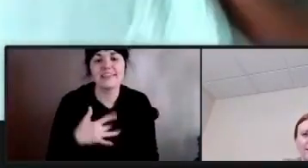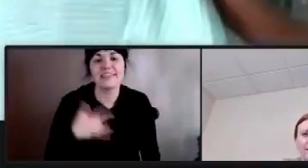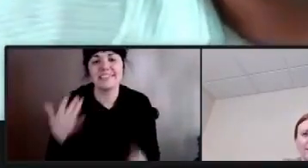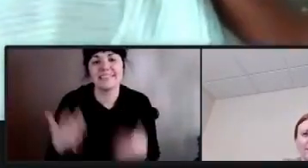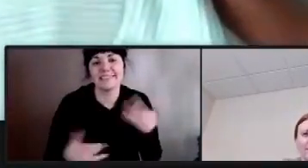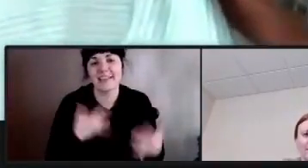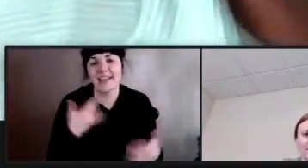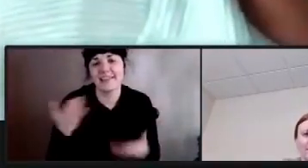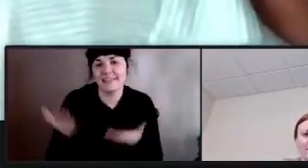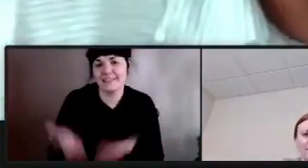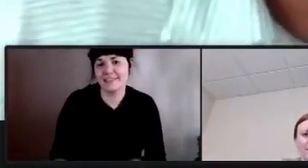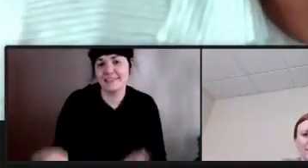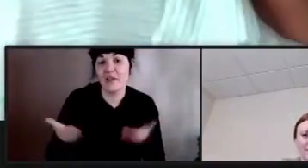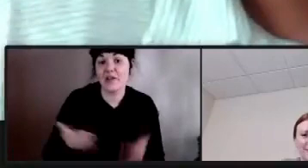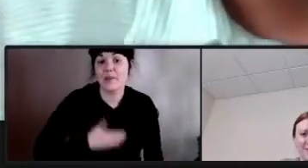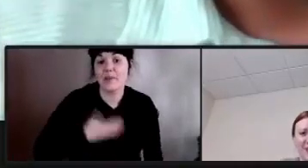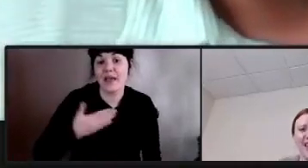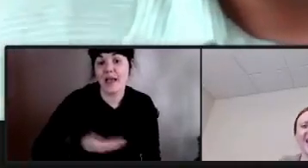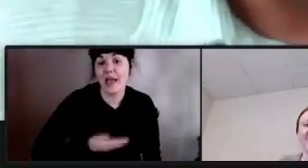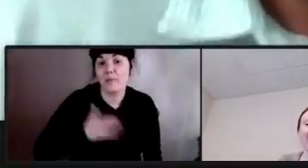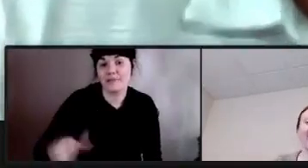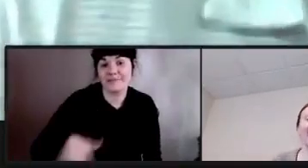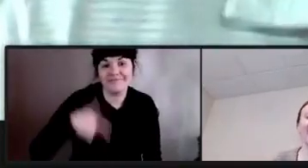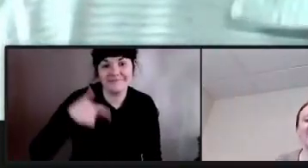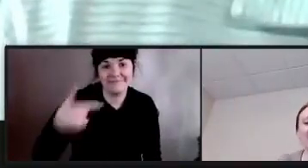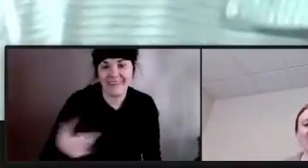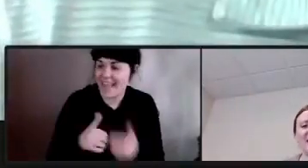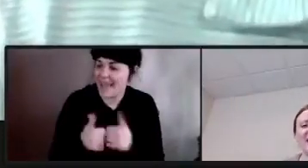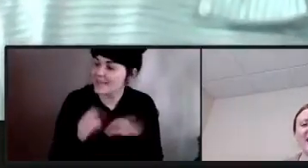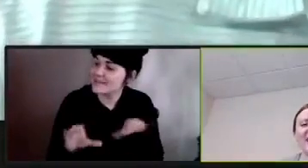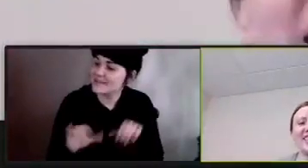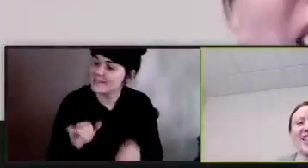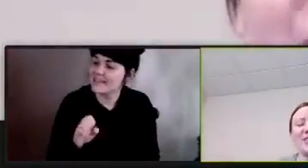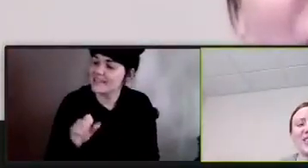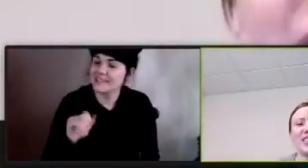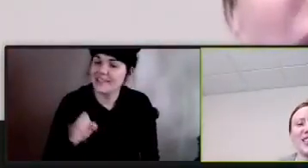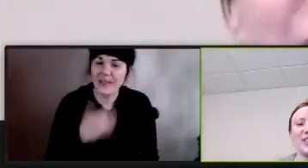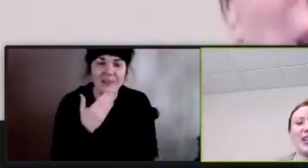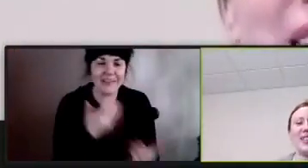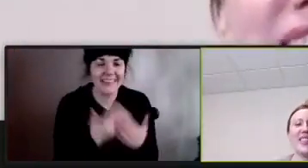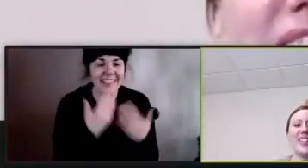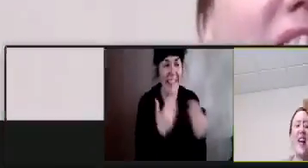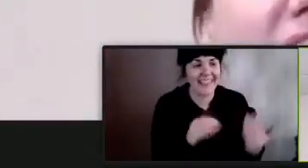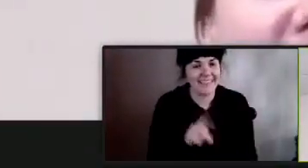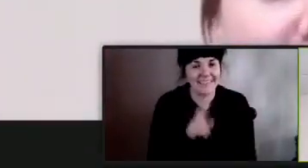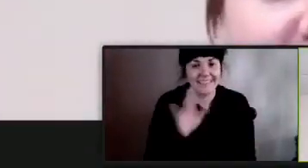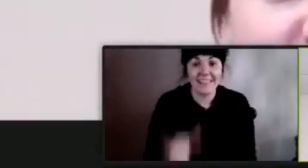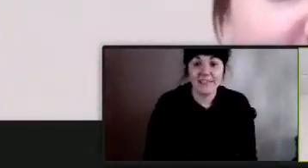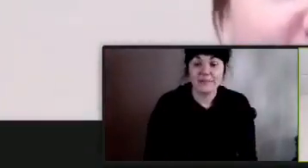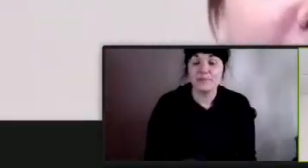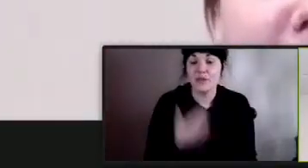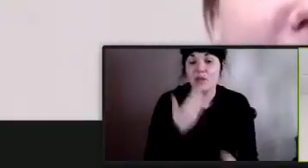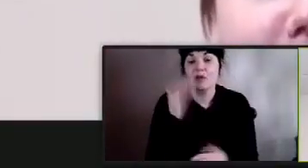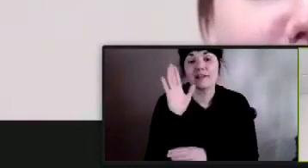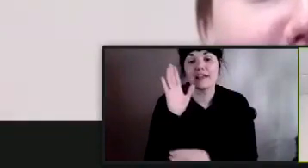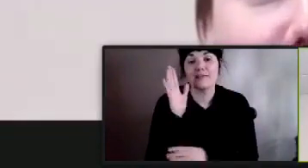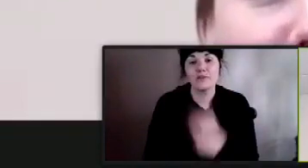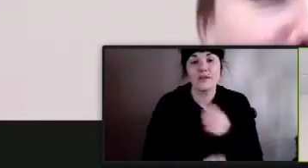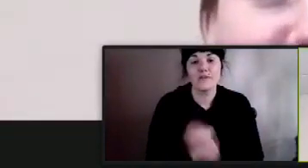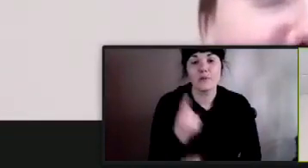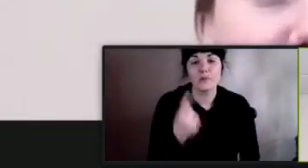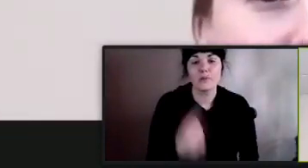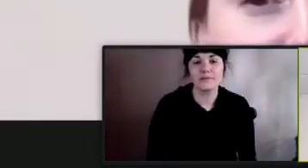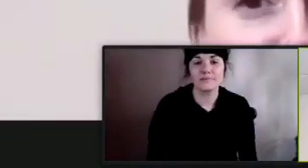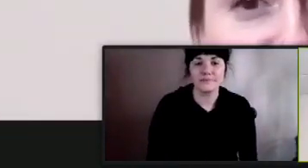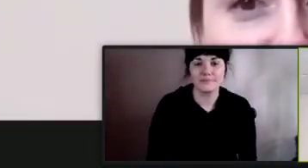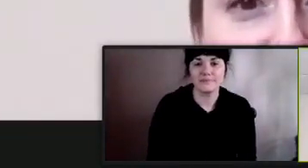happy to hand off the microphone. How you doing, Jessie? Good. Thank you so much, Terry, and good afternoon, everyone. I just want to say that I really